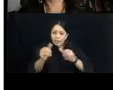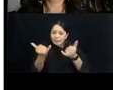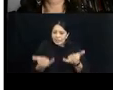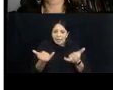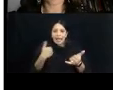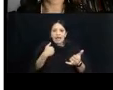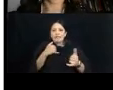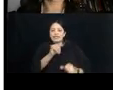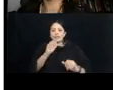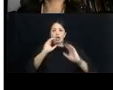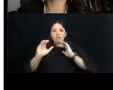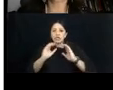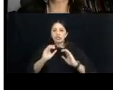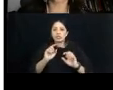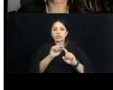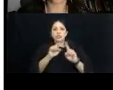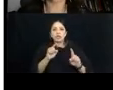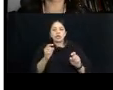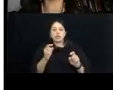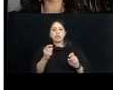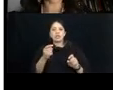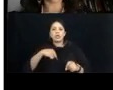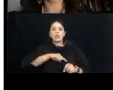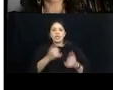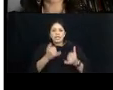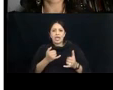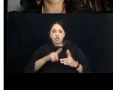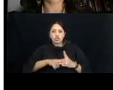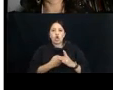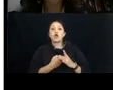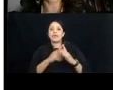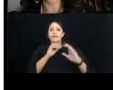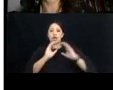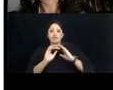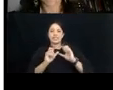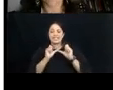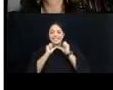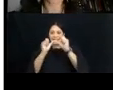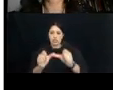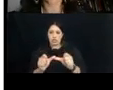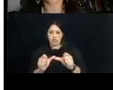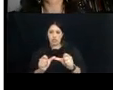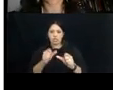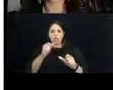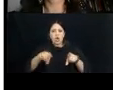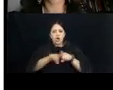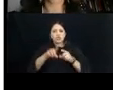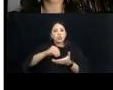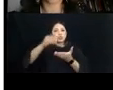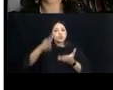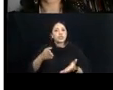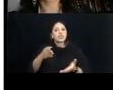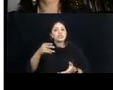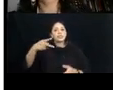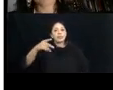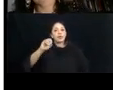gain visibility, and so that students would know that they have had a past, there's leaders that have done this